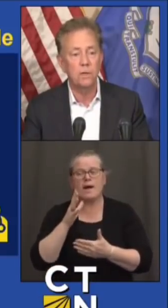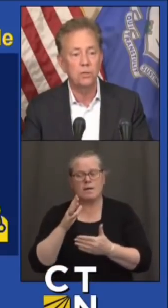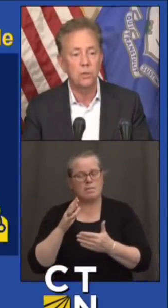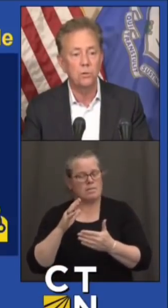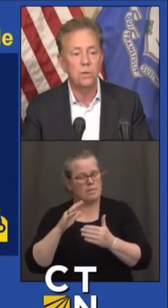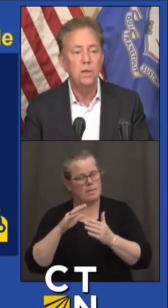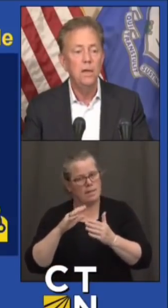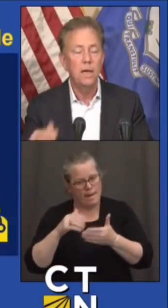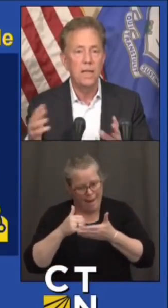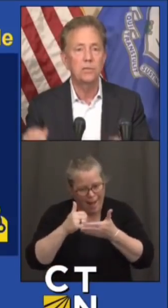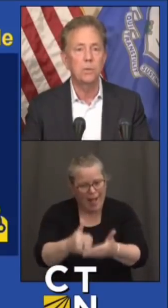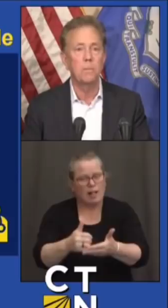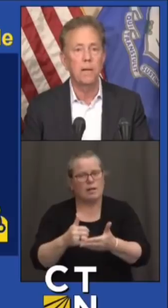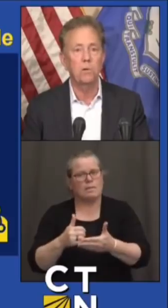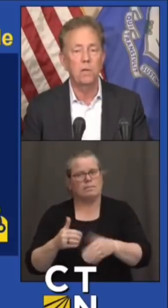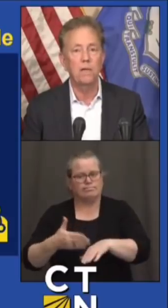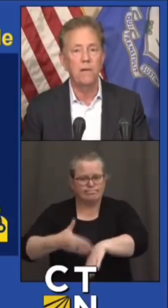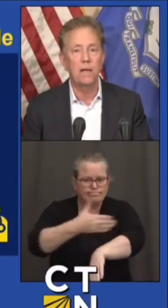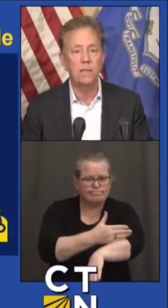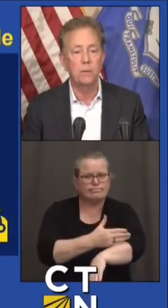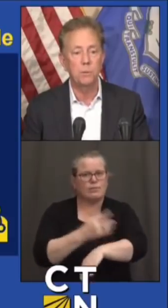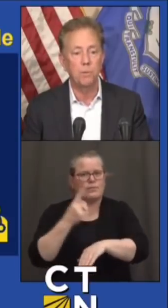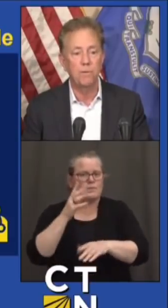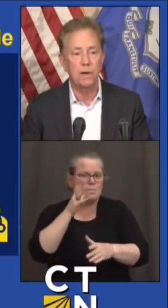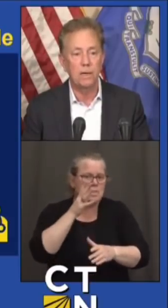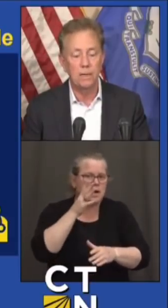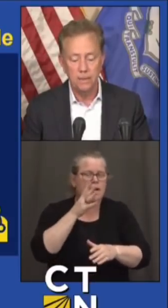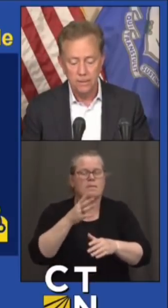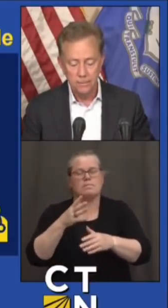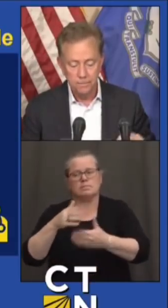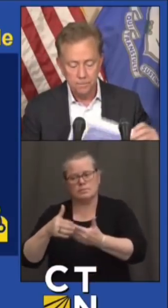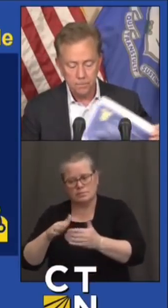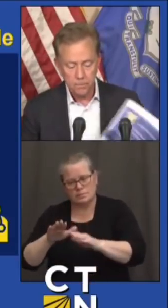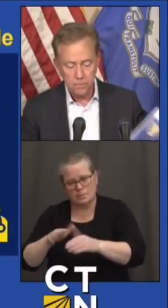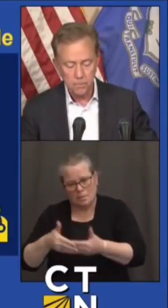Start for their children, and that's what the Medical Leave Act helps provide.